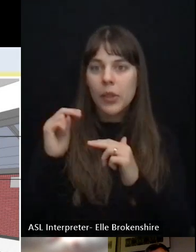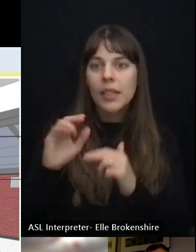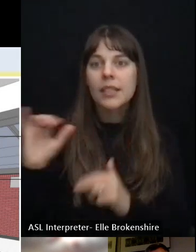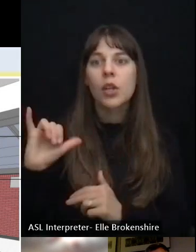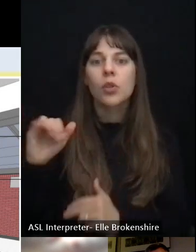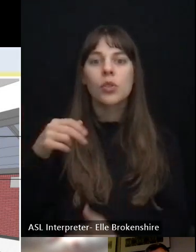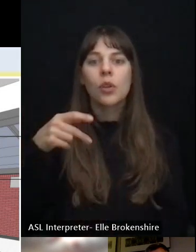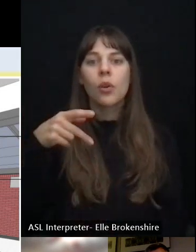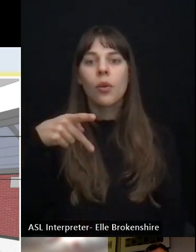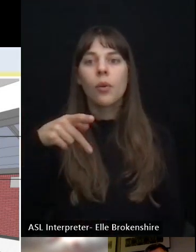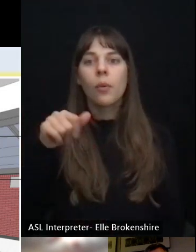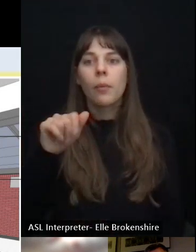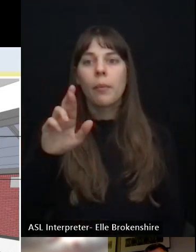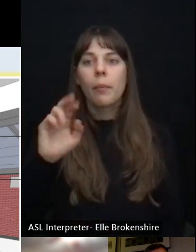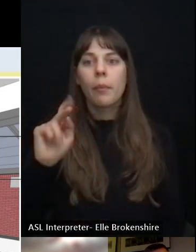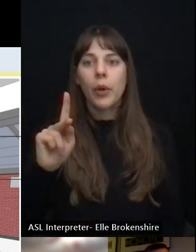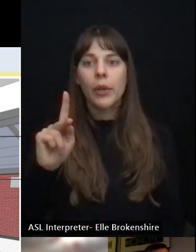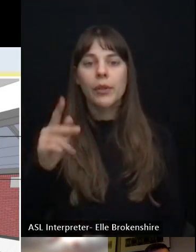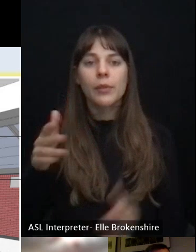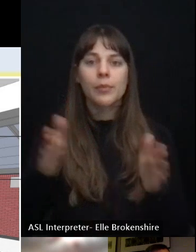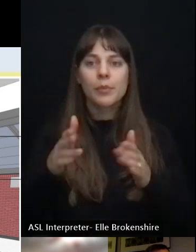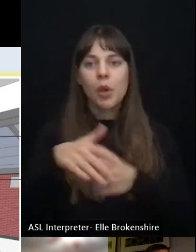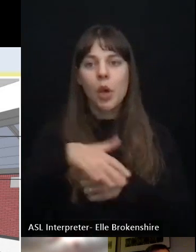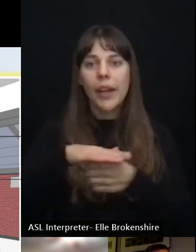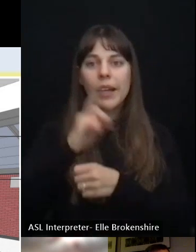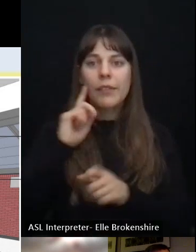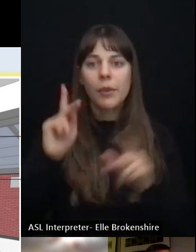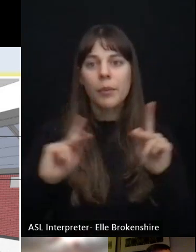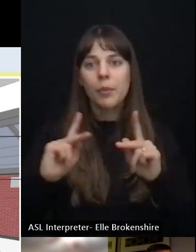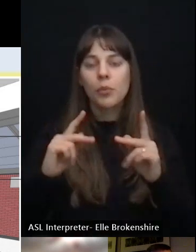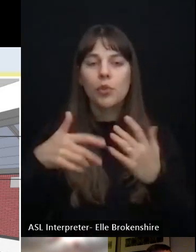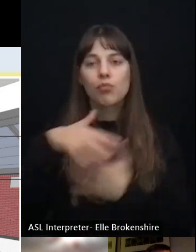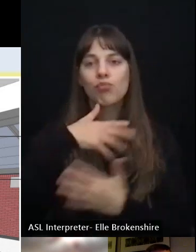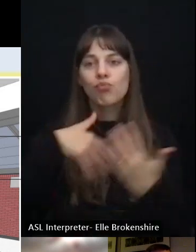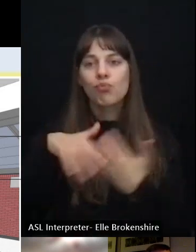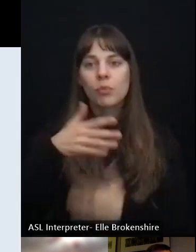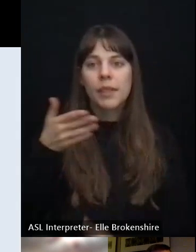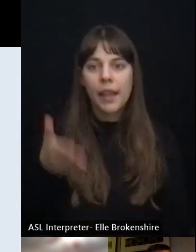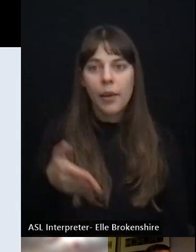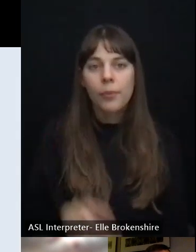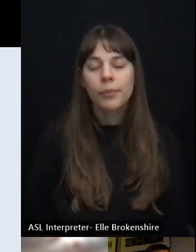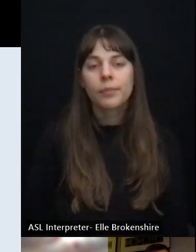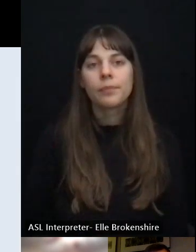people, to hang out and whatnot there.